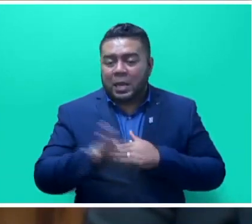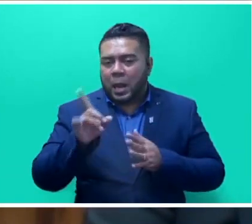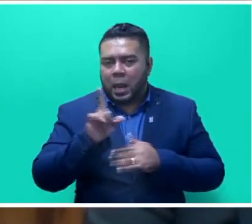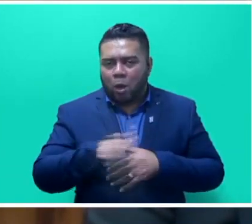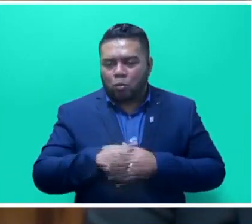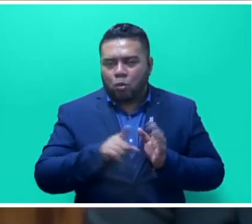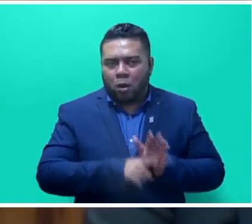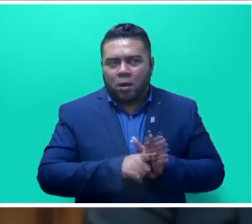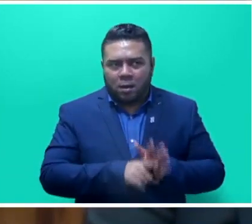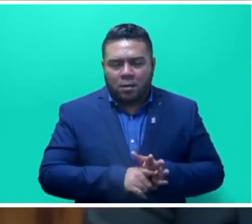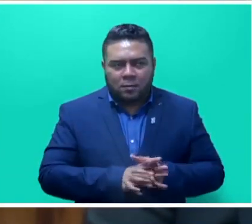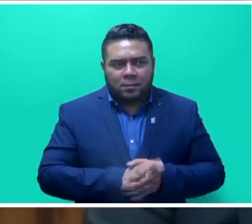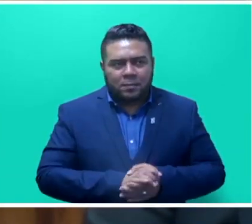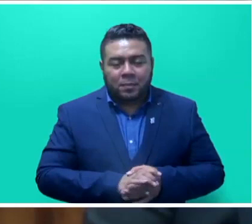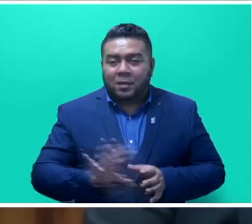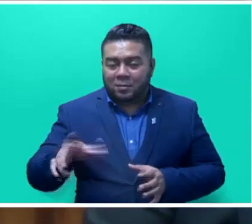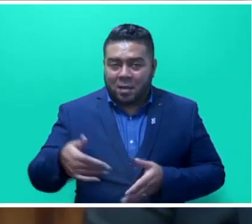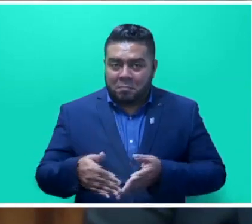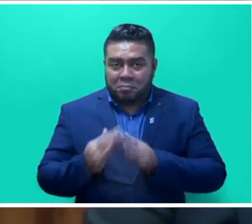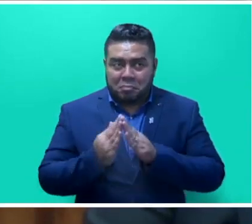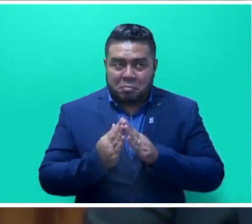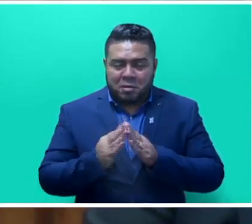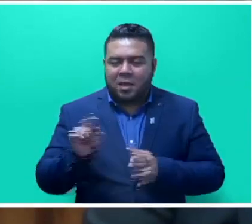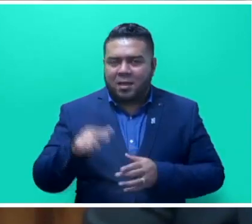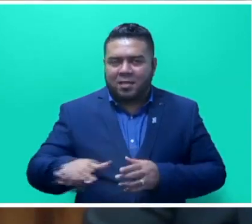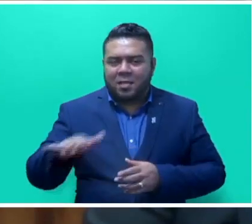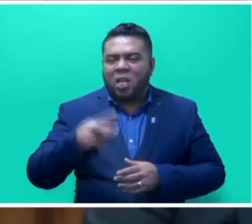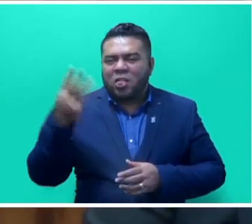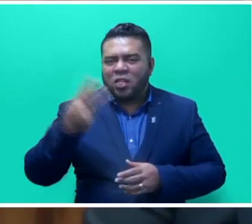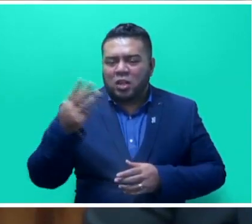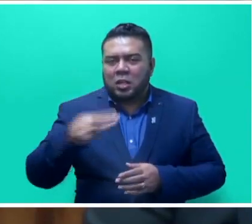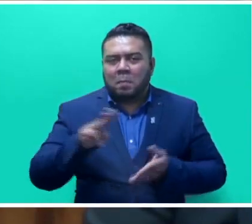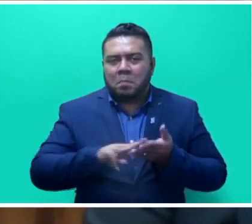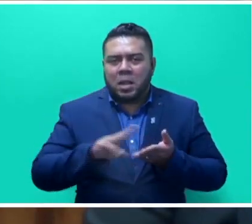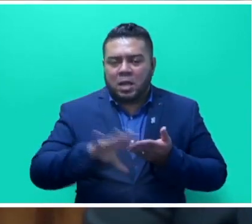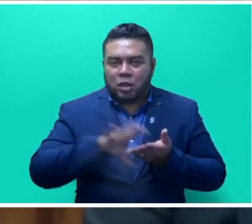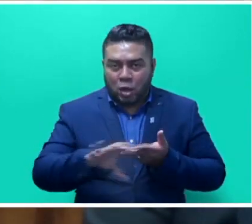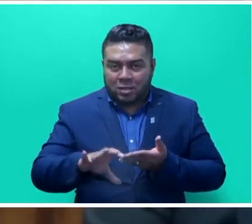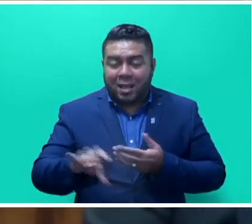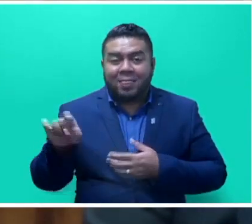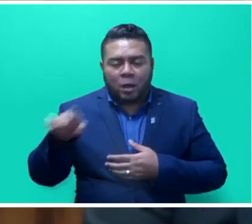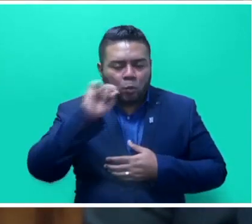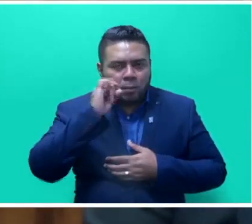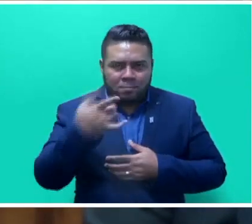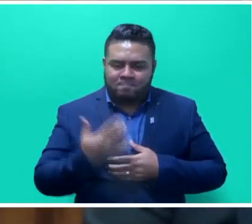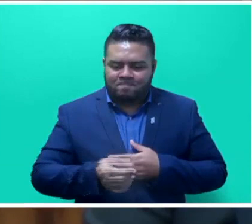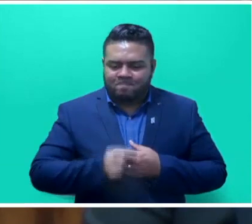upgrades of these settlements amounts to a tune of $18 million that will be made